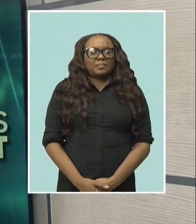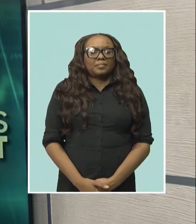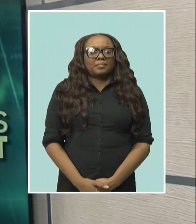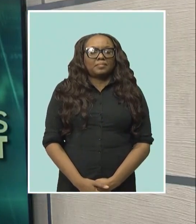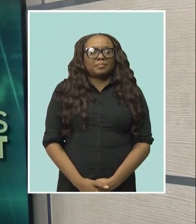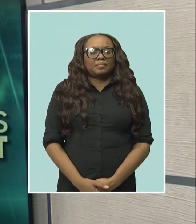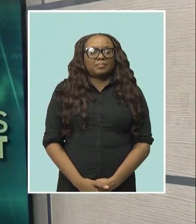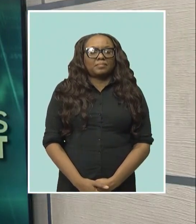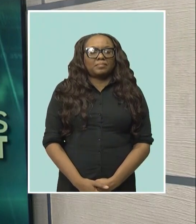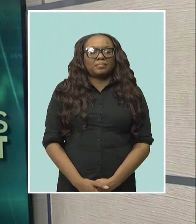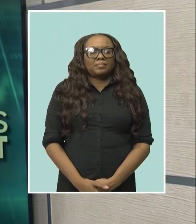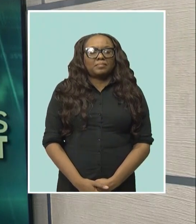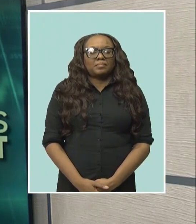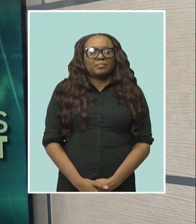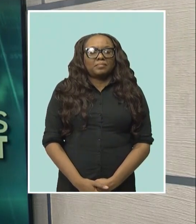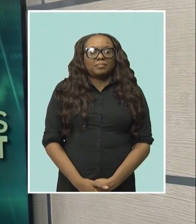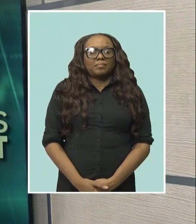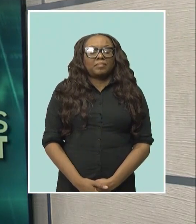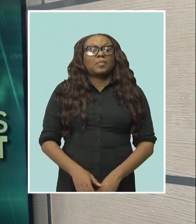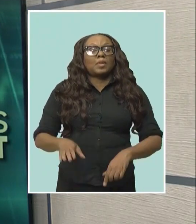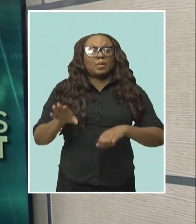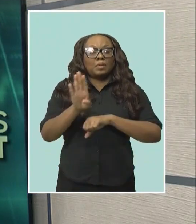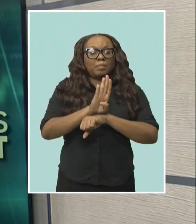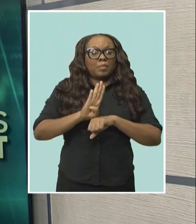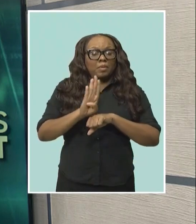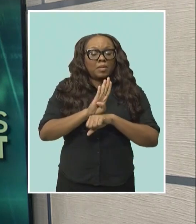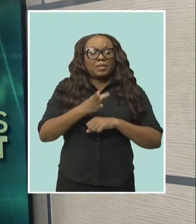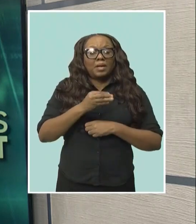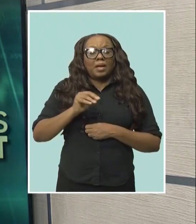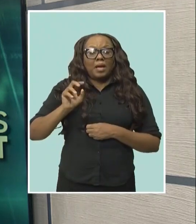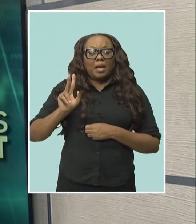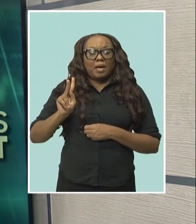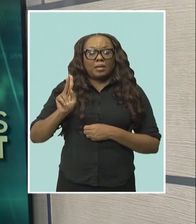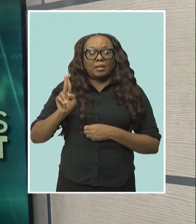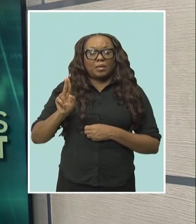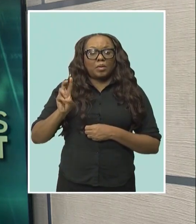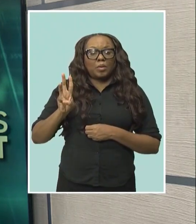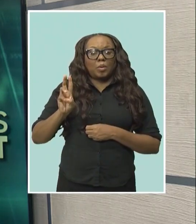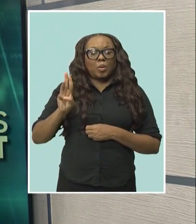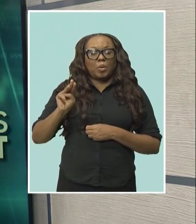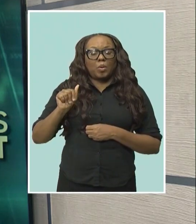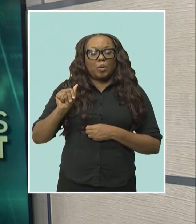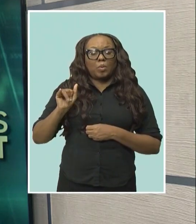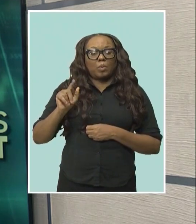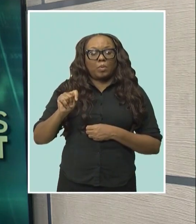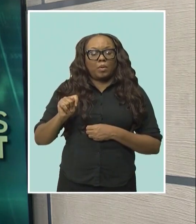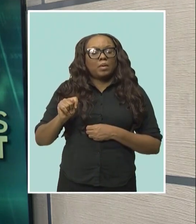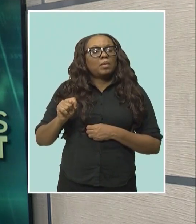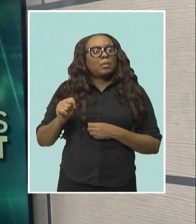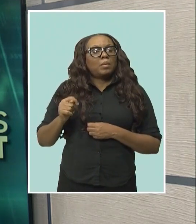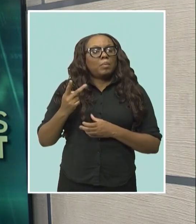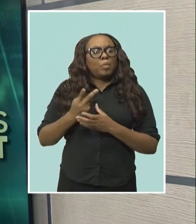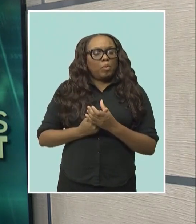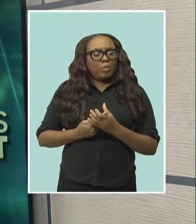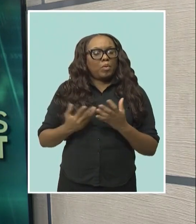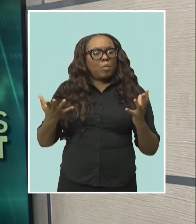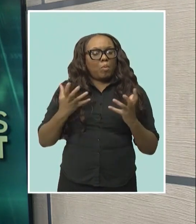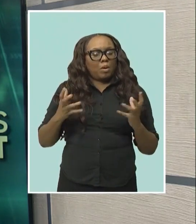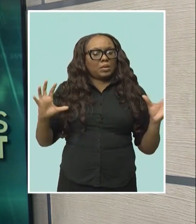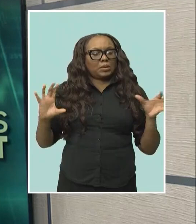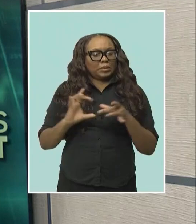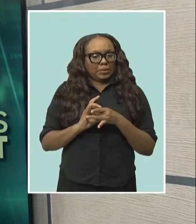Thanks, Trevor. Well, Barbados and Kuwait have taken another step towards strengthening their relationship. The island's ambassador to